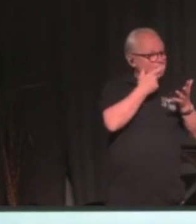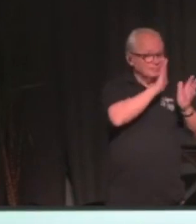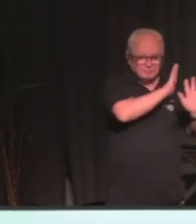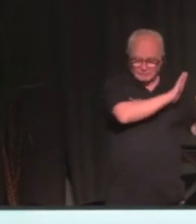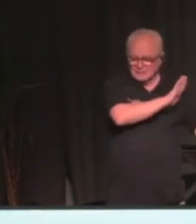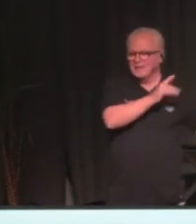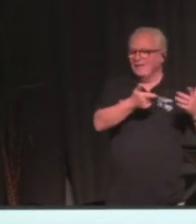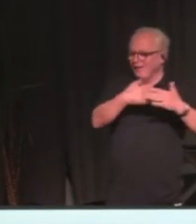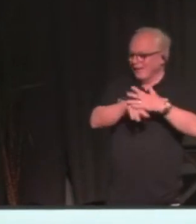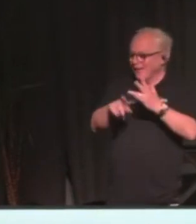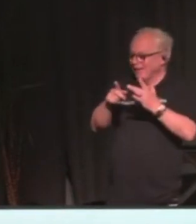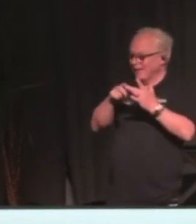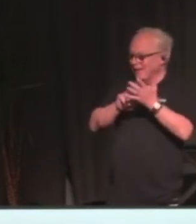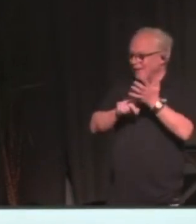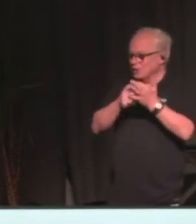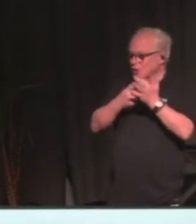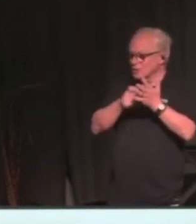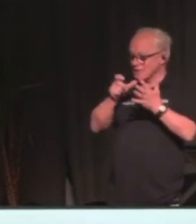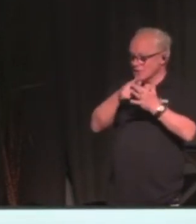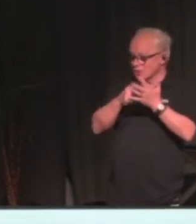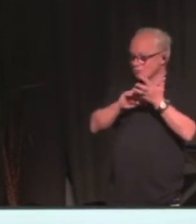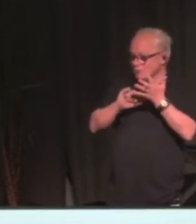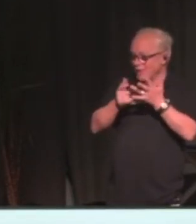In an intercessory role.